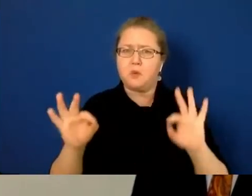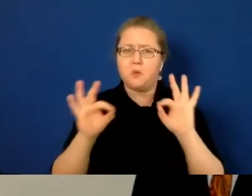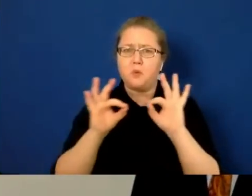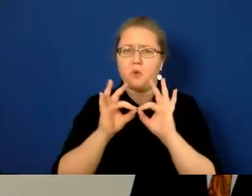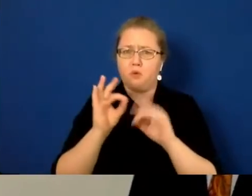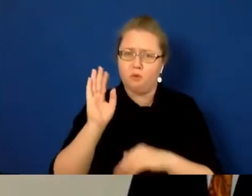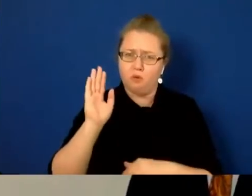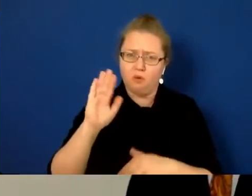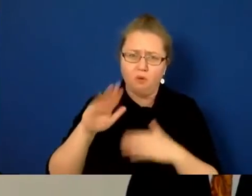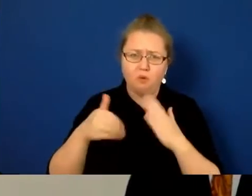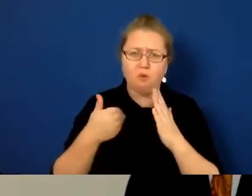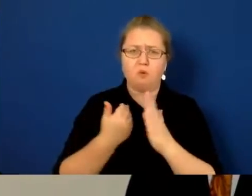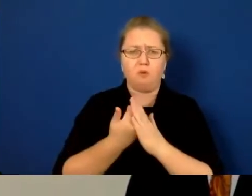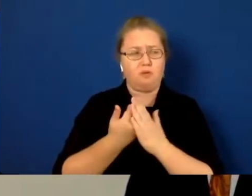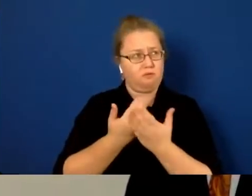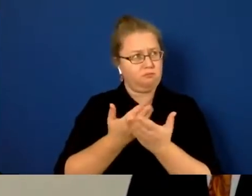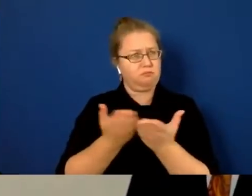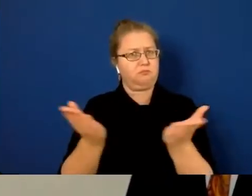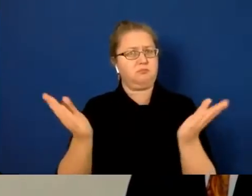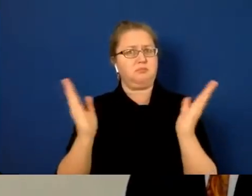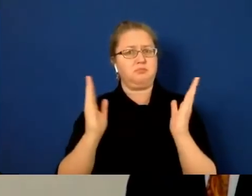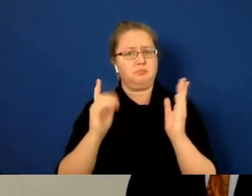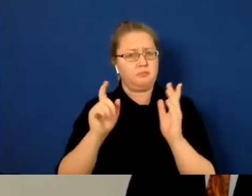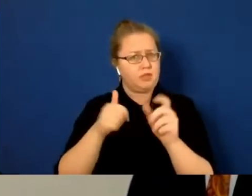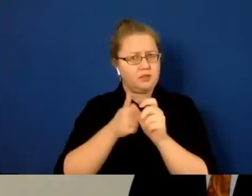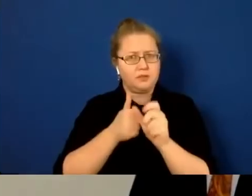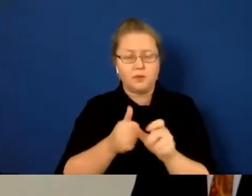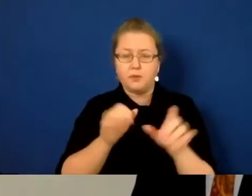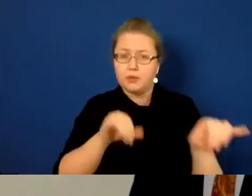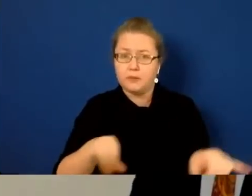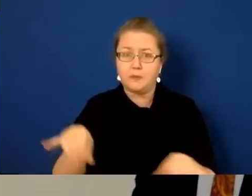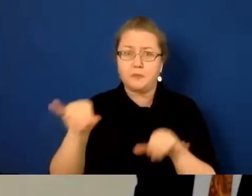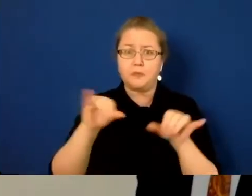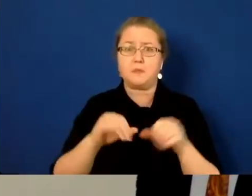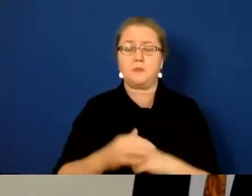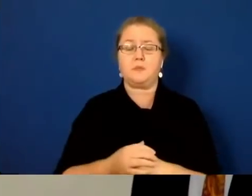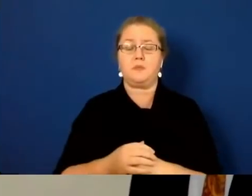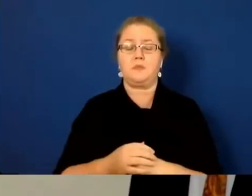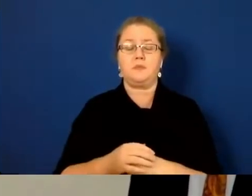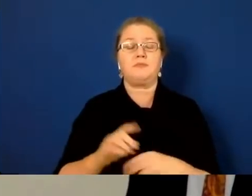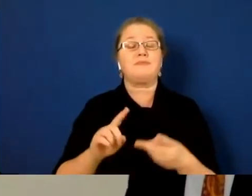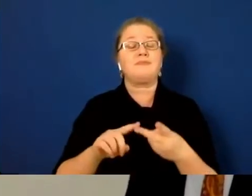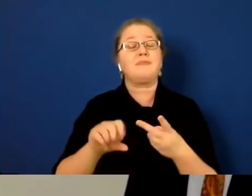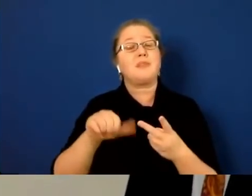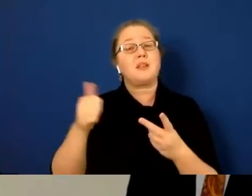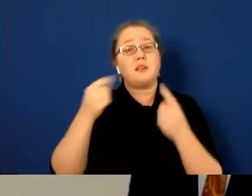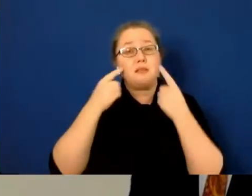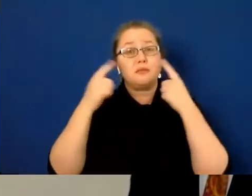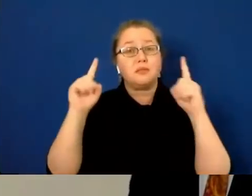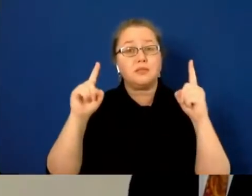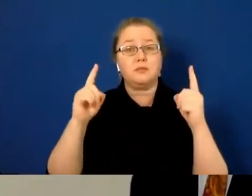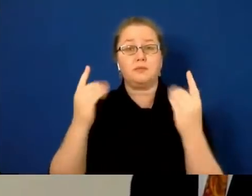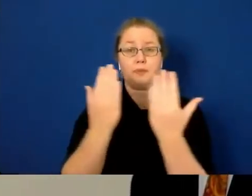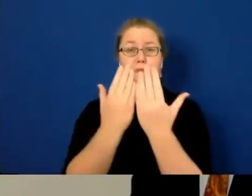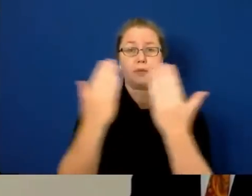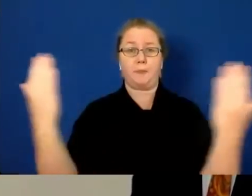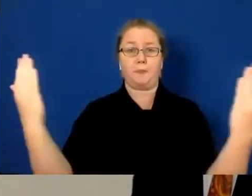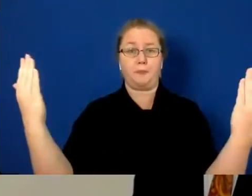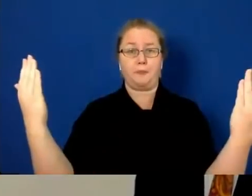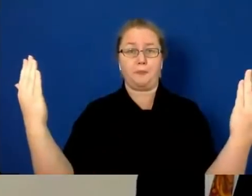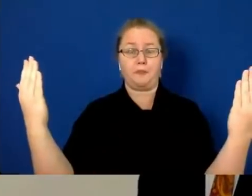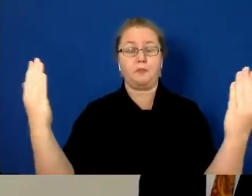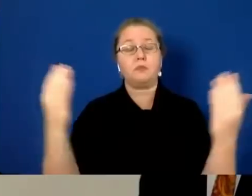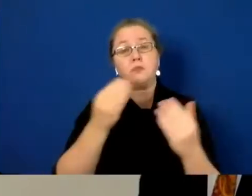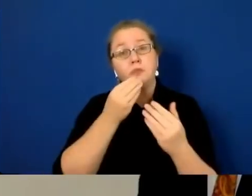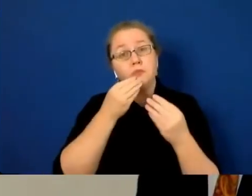our hierarchy of control, so minimizing the time that we spend, minimizing the number of people in an environment like